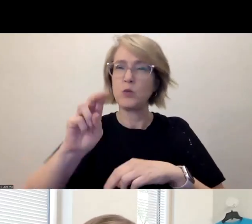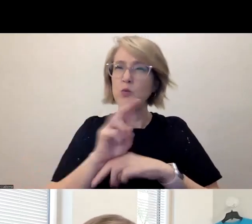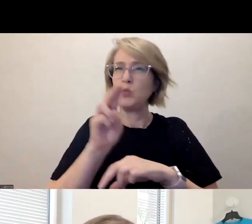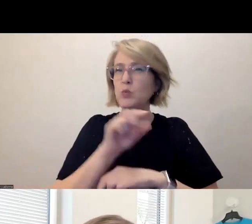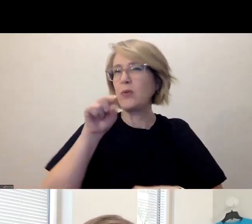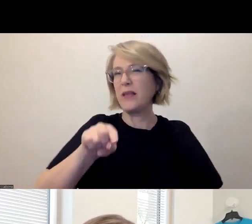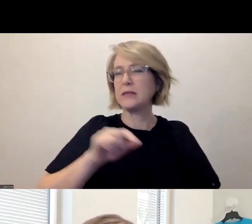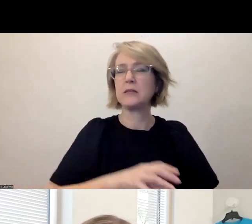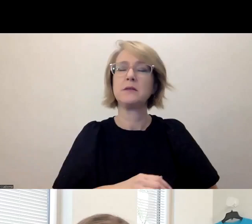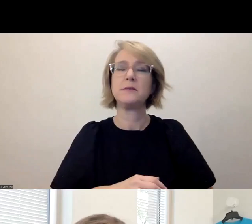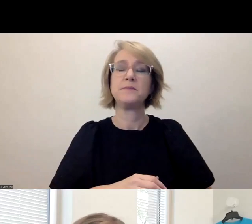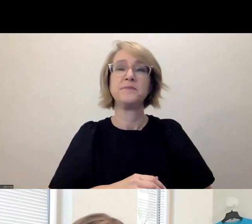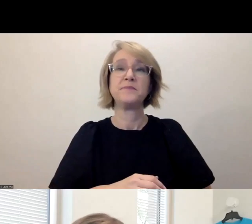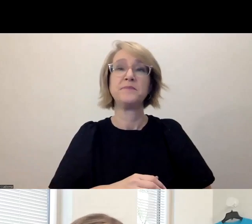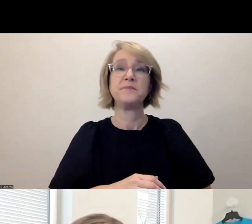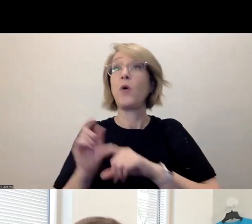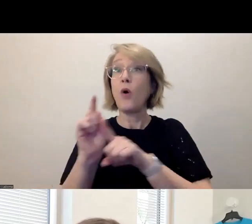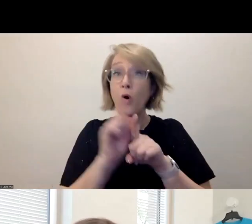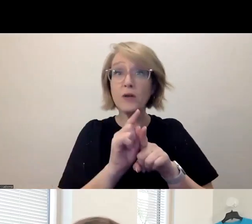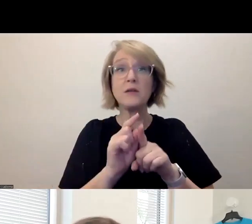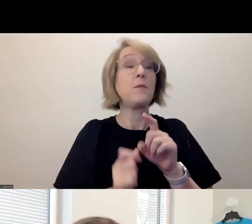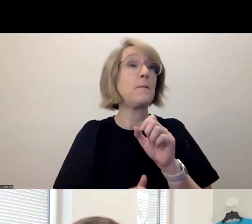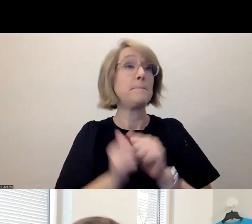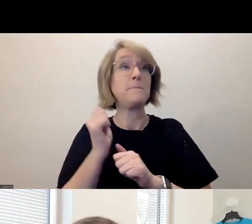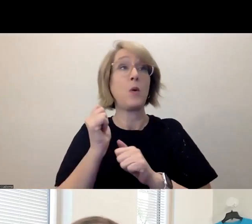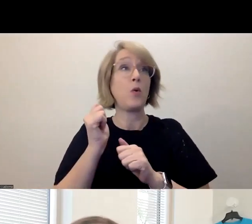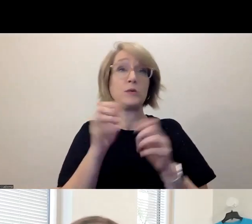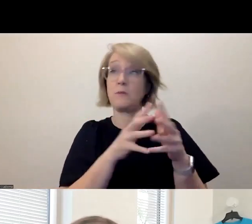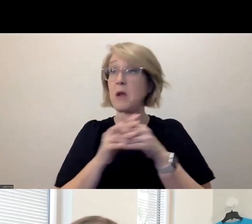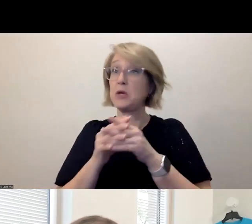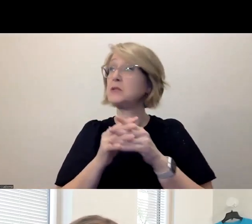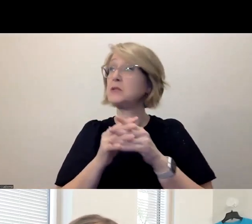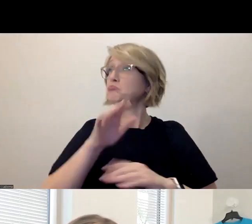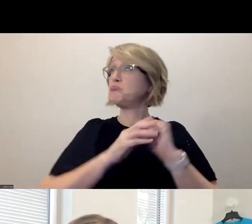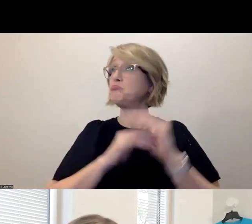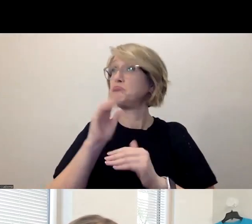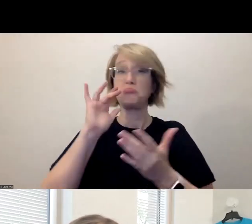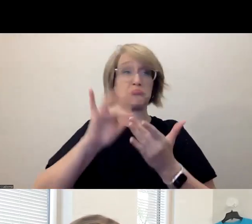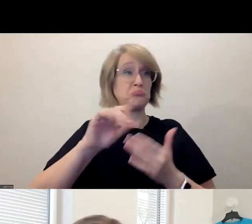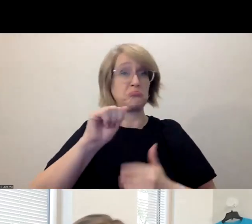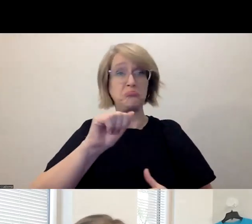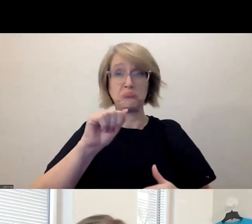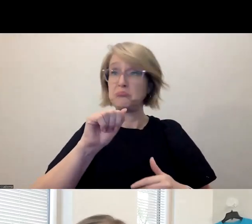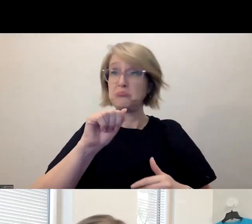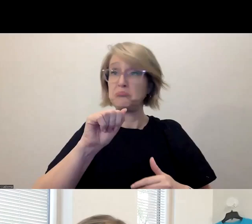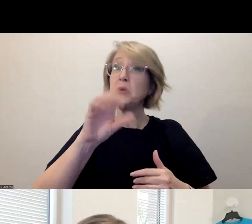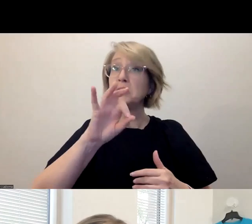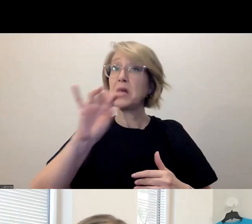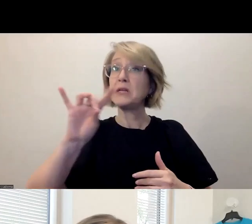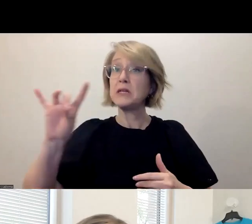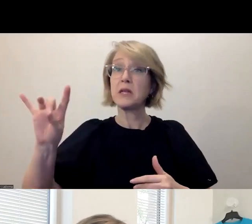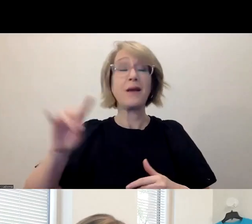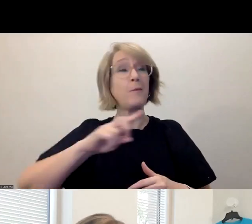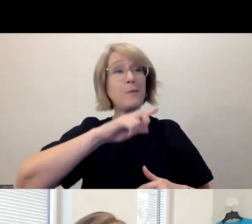crisis. Relatedly, most Americans are comfortable contacting 988 in a crisis. Black and AAPI